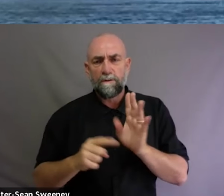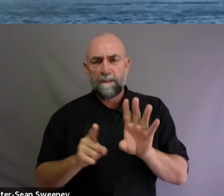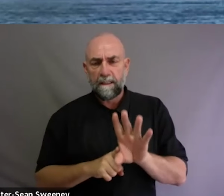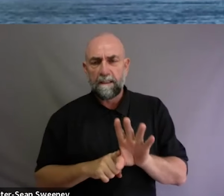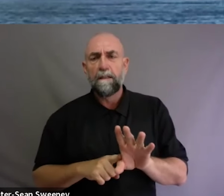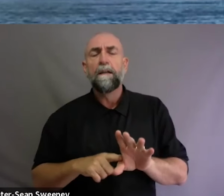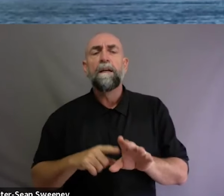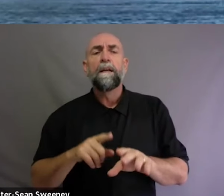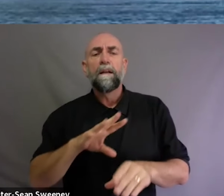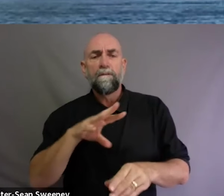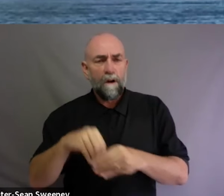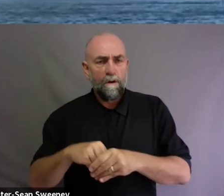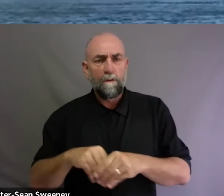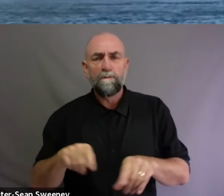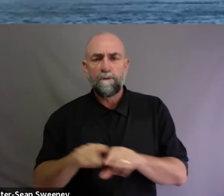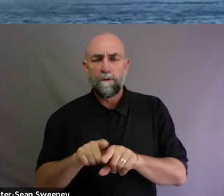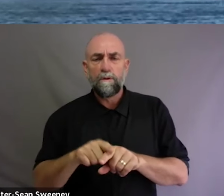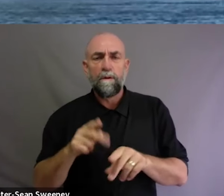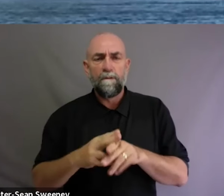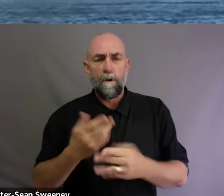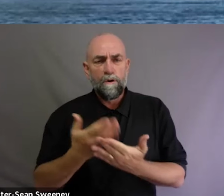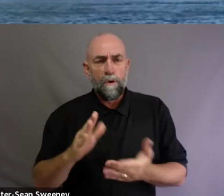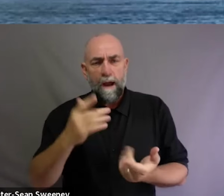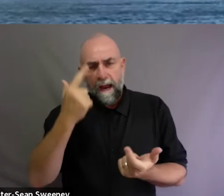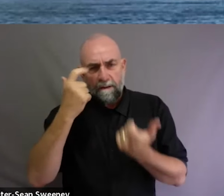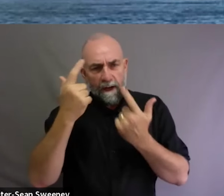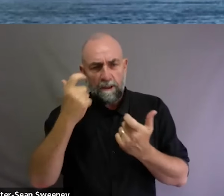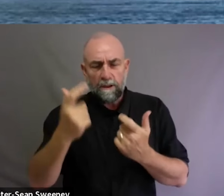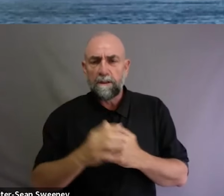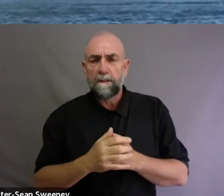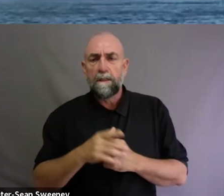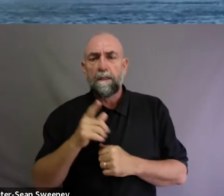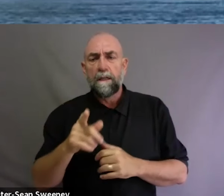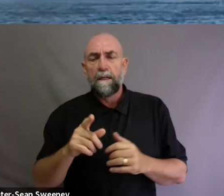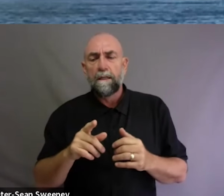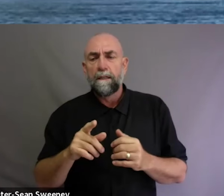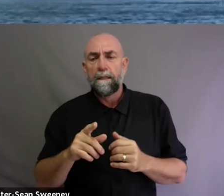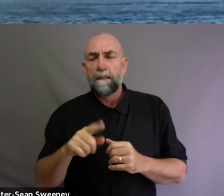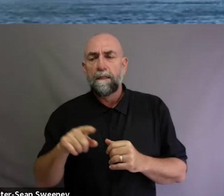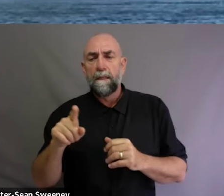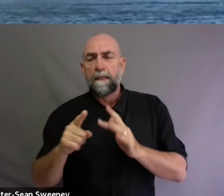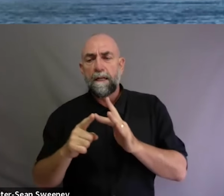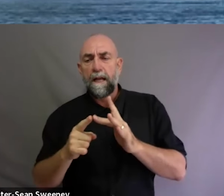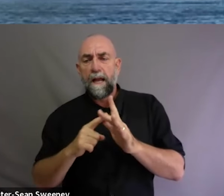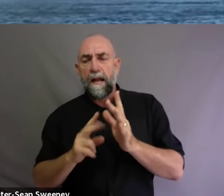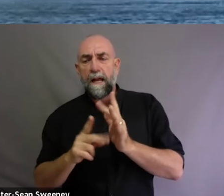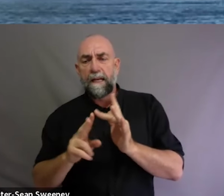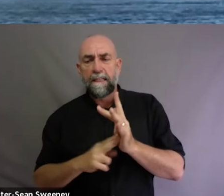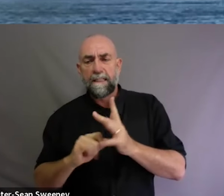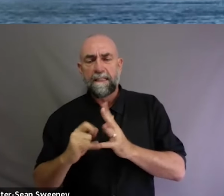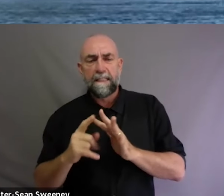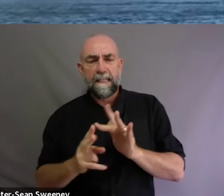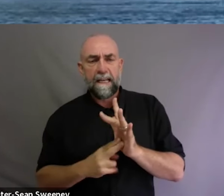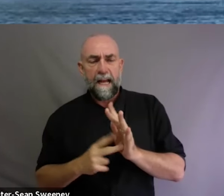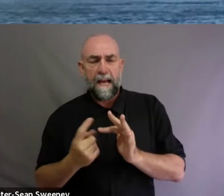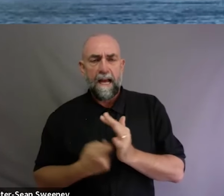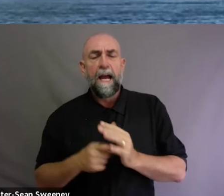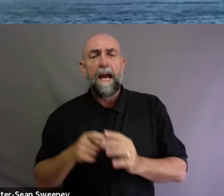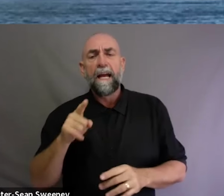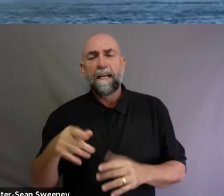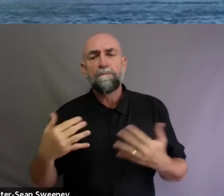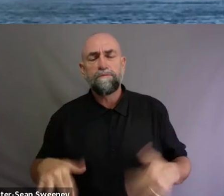Fellow. Ian Skinner is an honorary staff member in engineering. He retired at the end of 2020